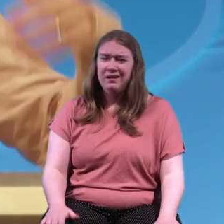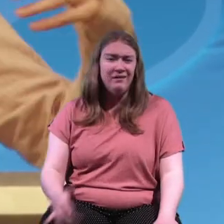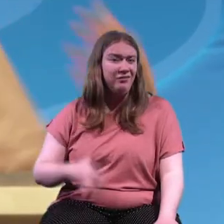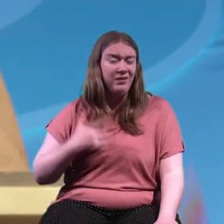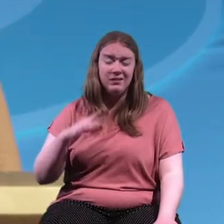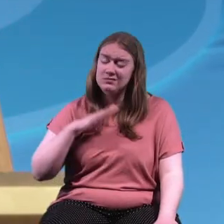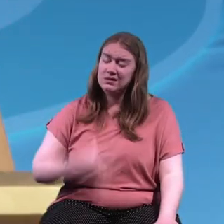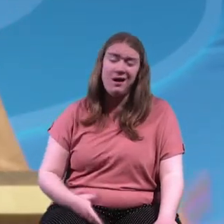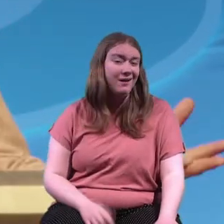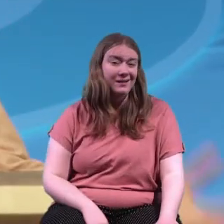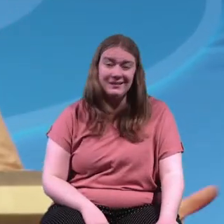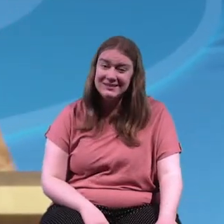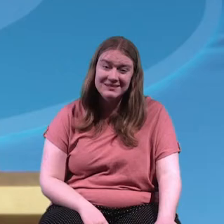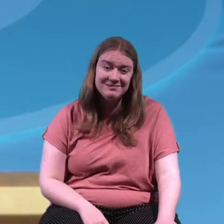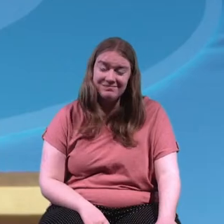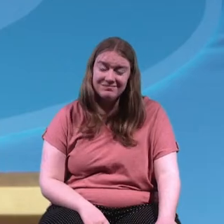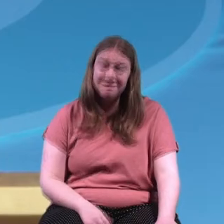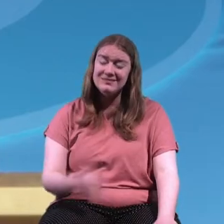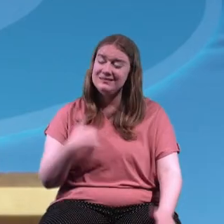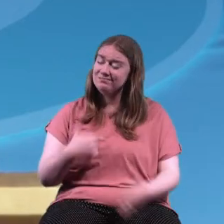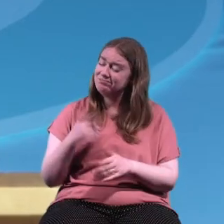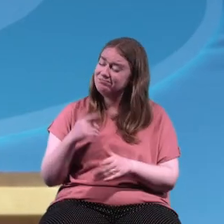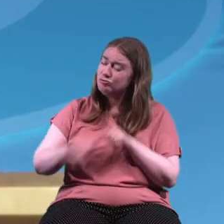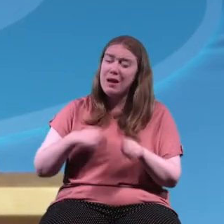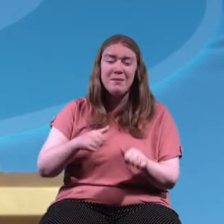She tries so hard to be a good Christian.